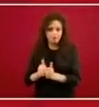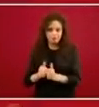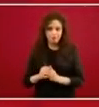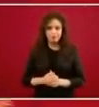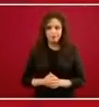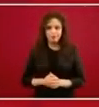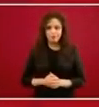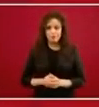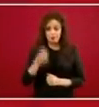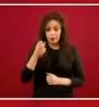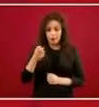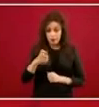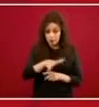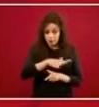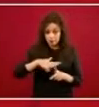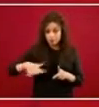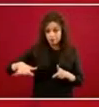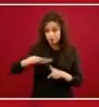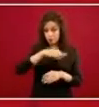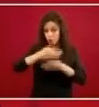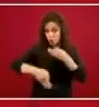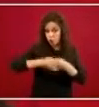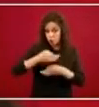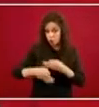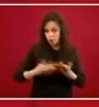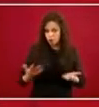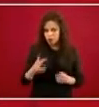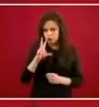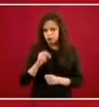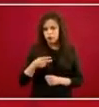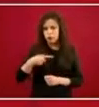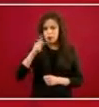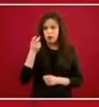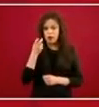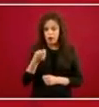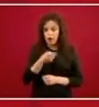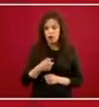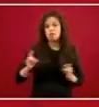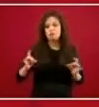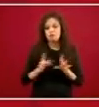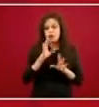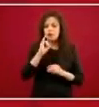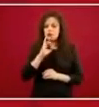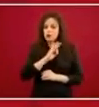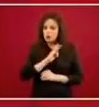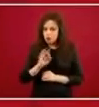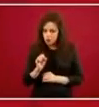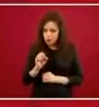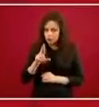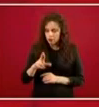So far, there is no evidence that indicates that this is a generalized